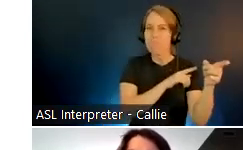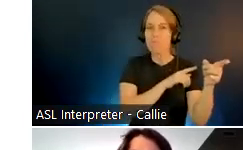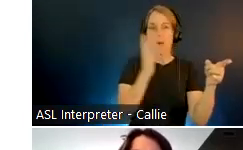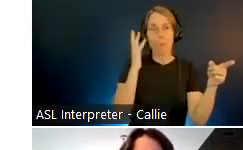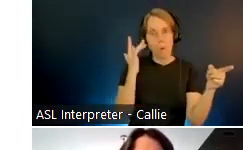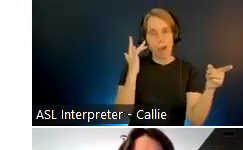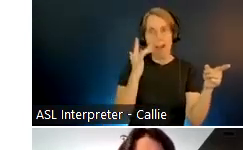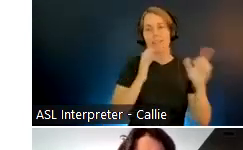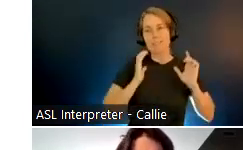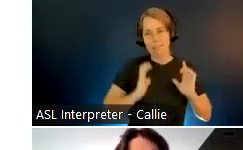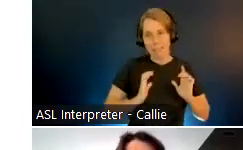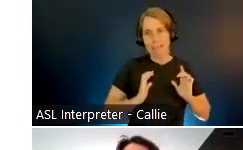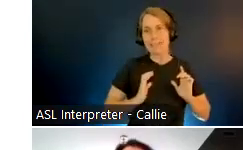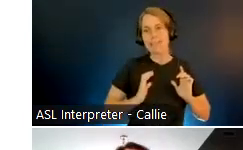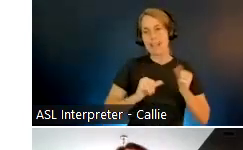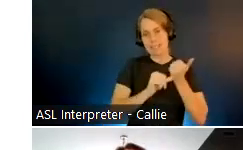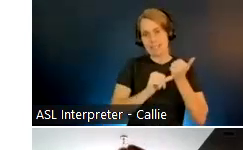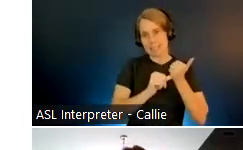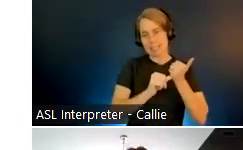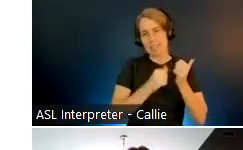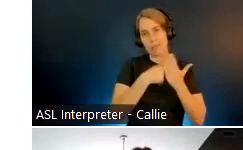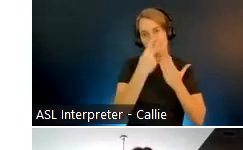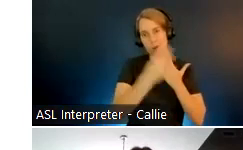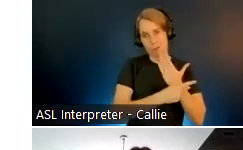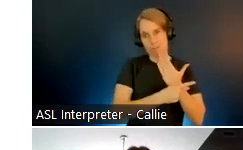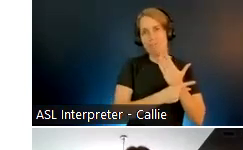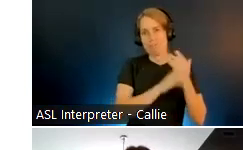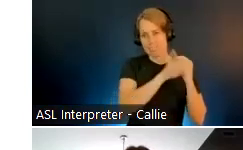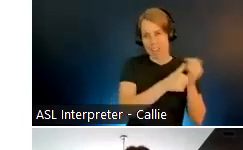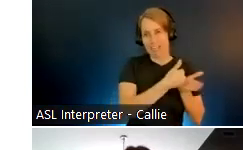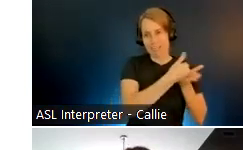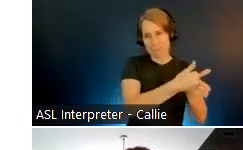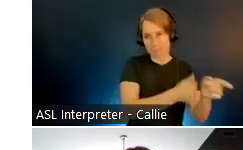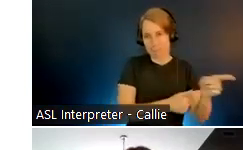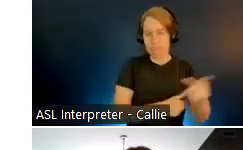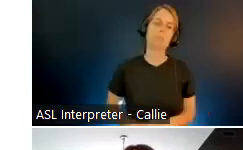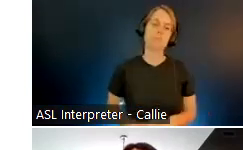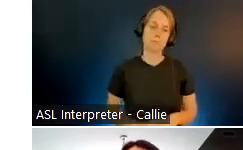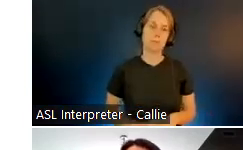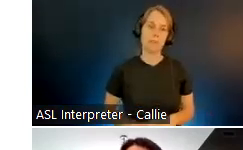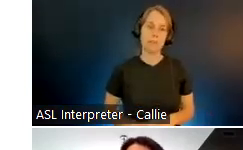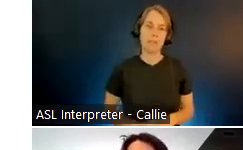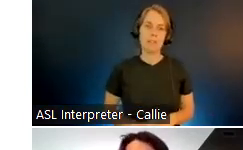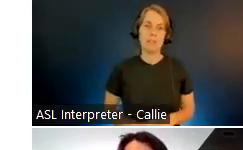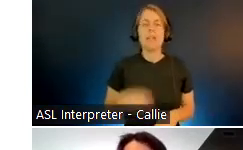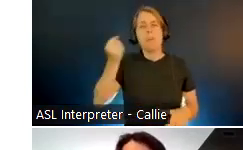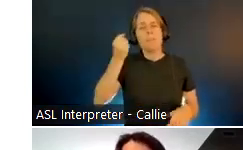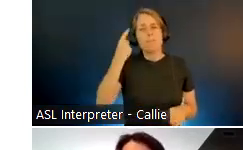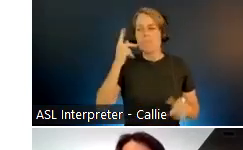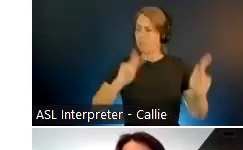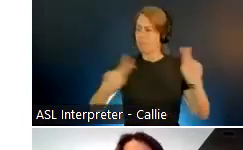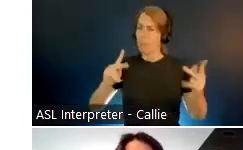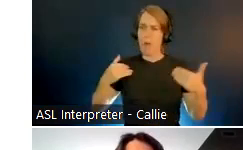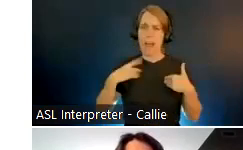Client Assistance Program. And then remember that people with disabilities, just like those without, have their own unique set